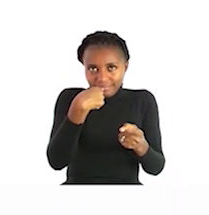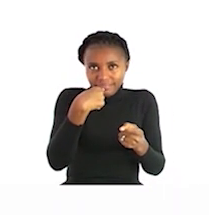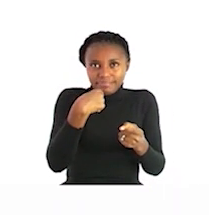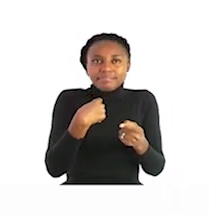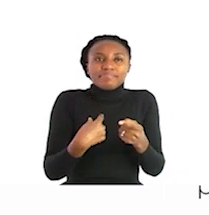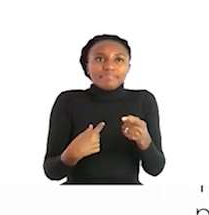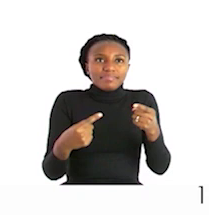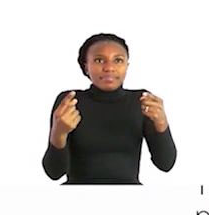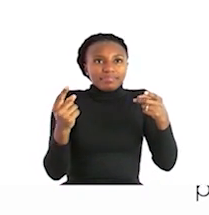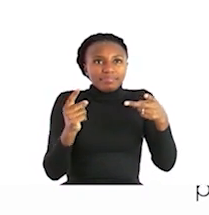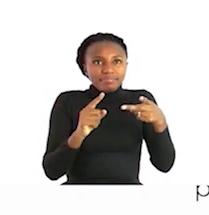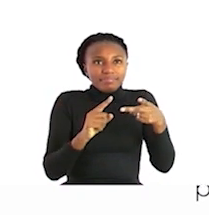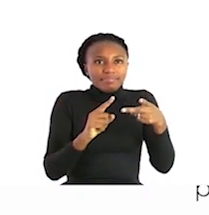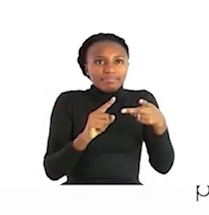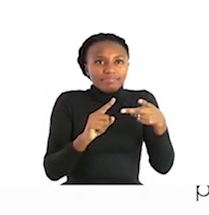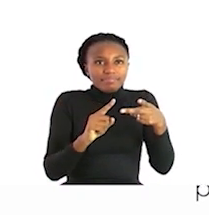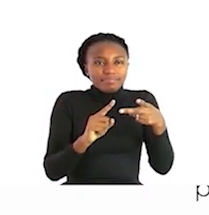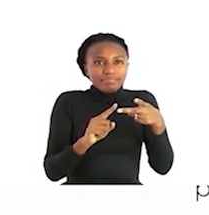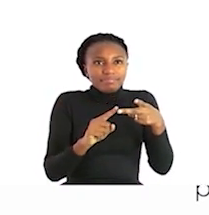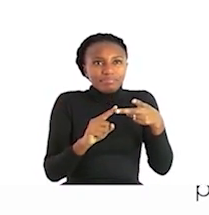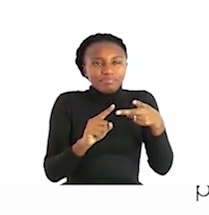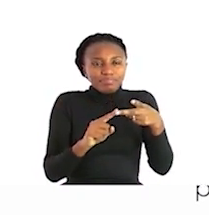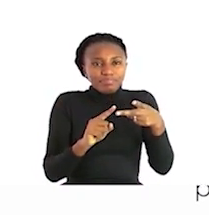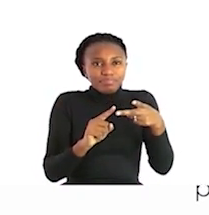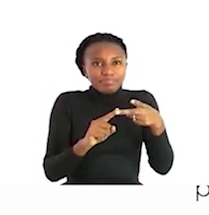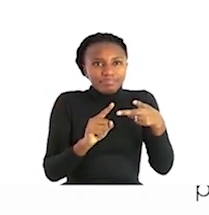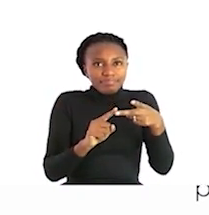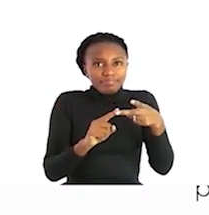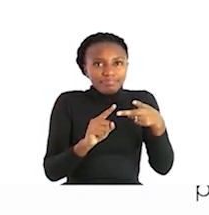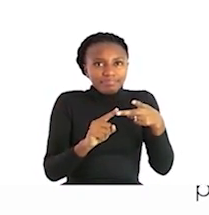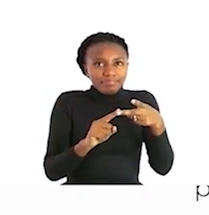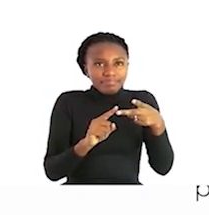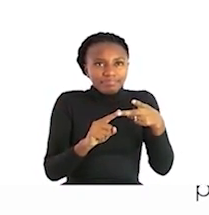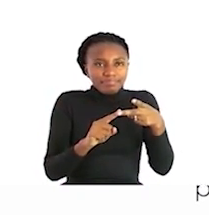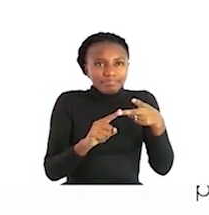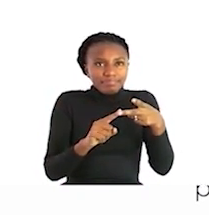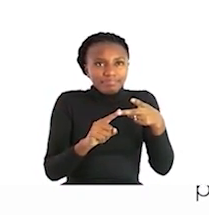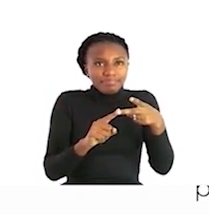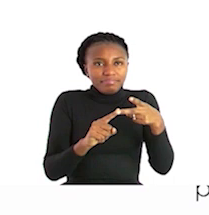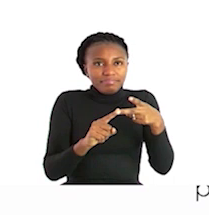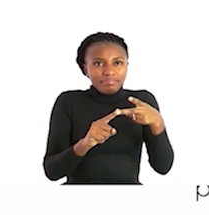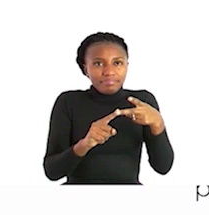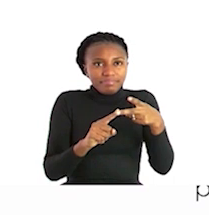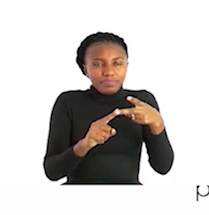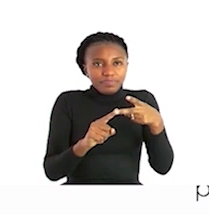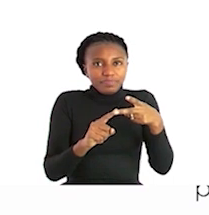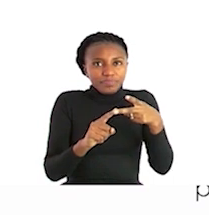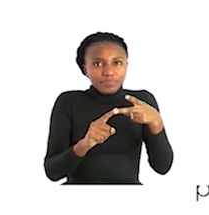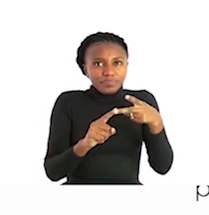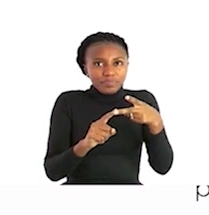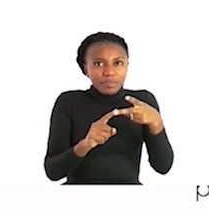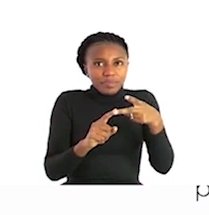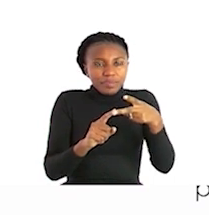be by the use of anti-malarial drugs and the use of protection measures against mosquito